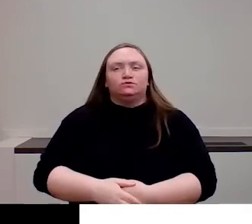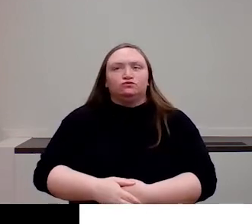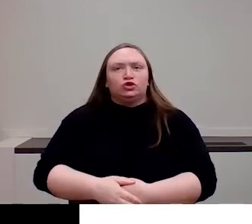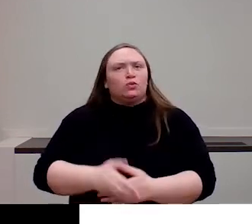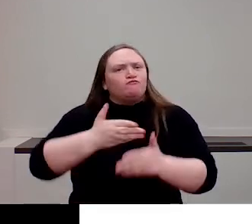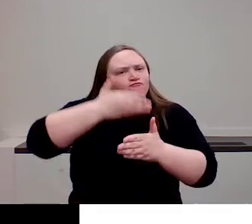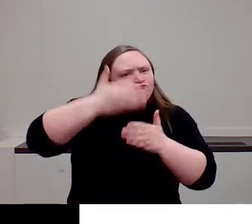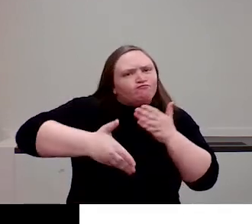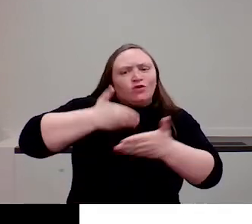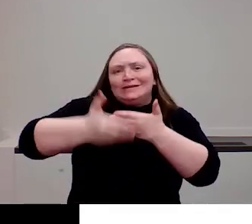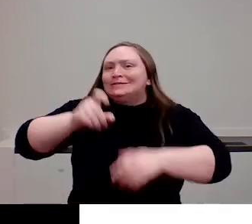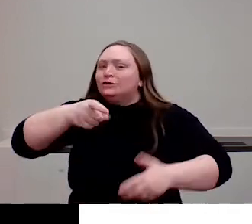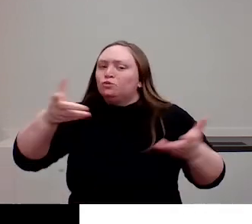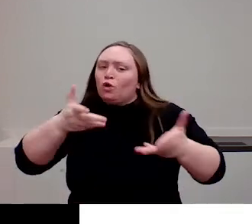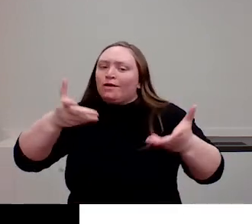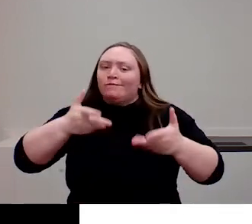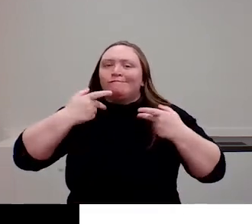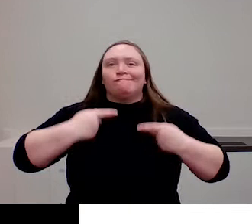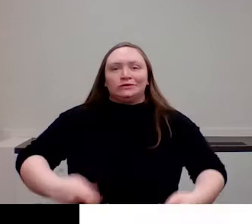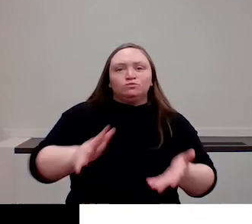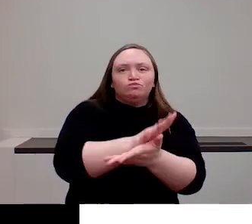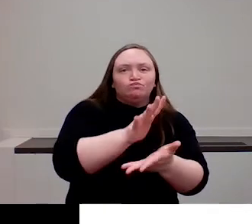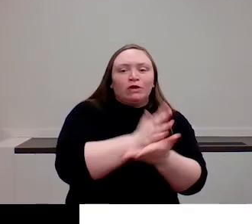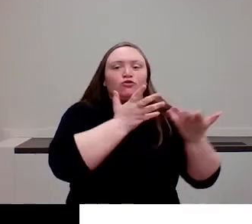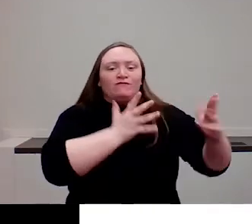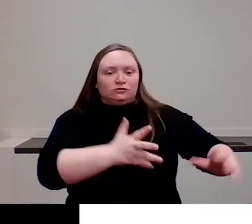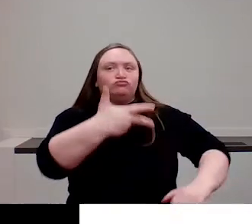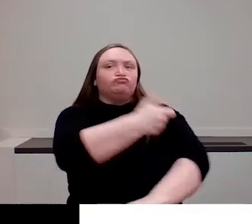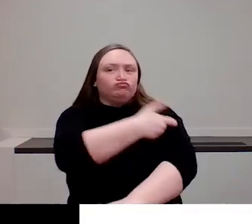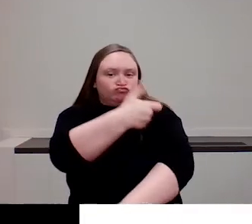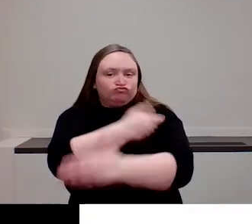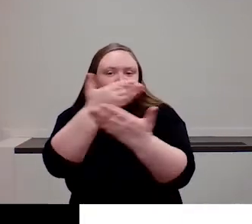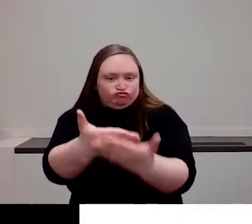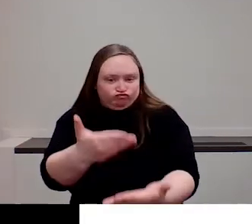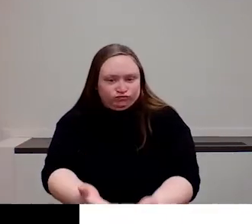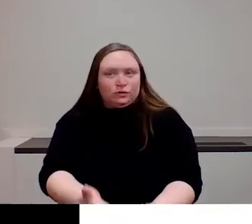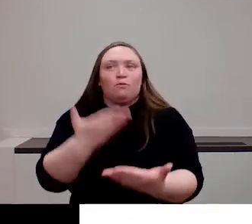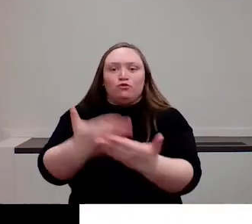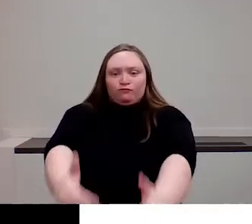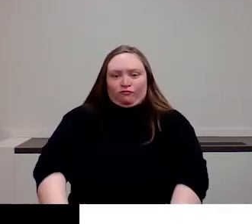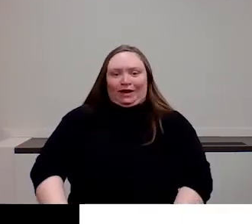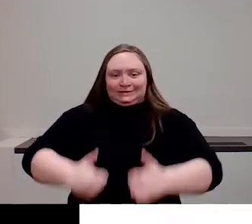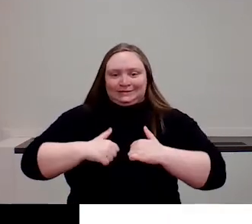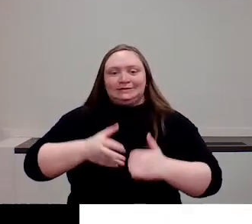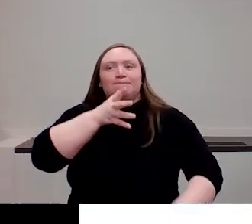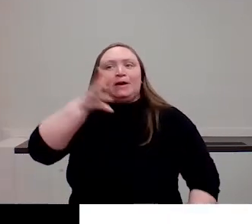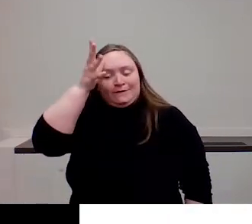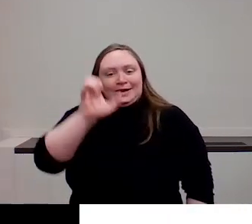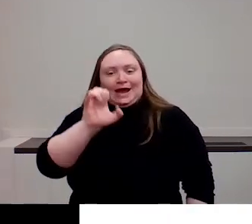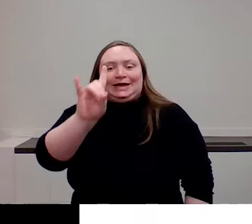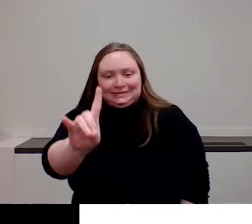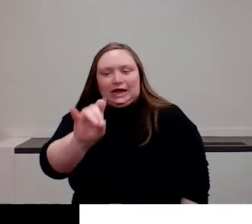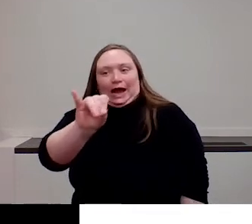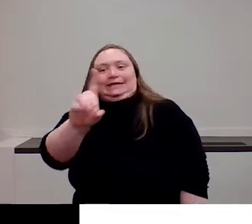the process, you will need the physical form completed, immunization records, proof of residence, a parent ID, the